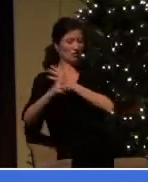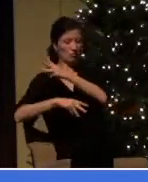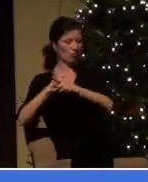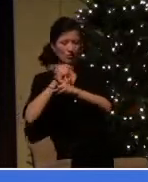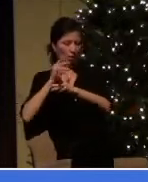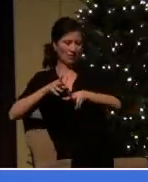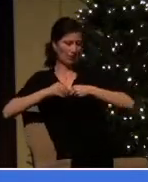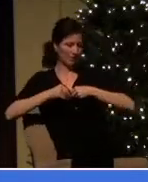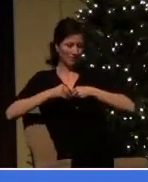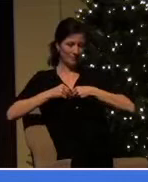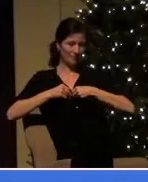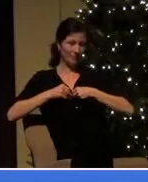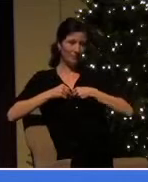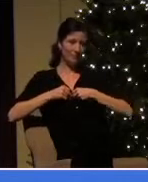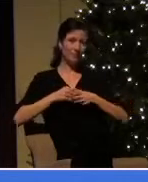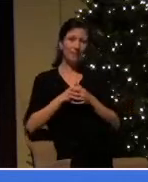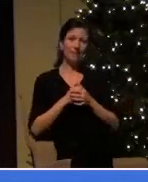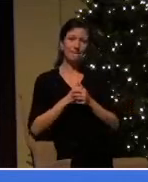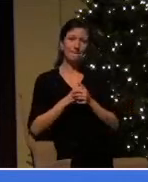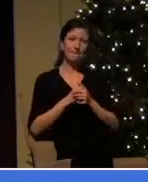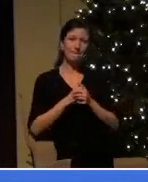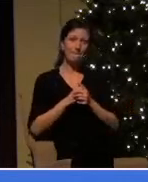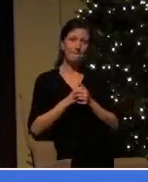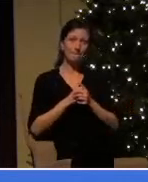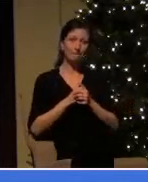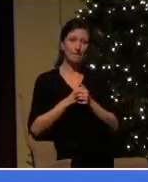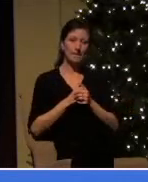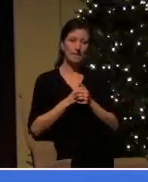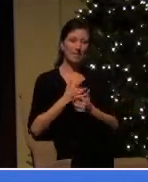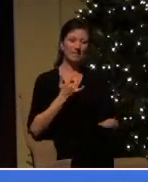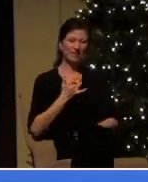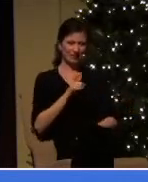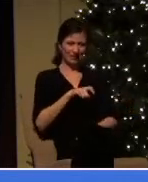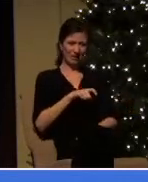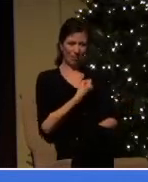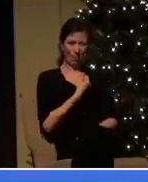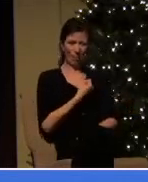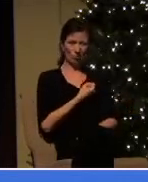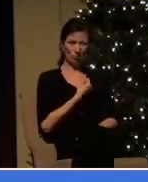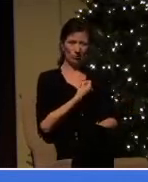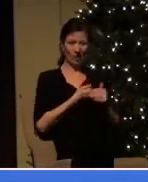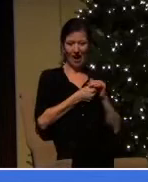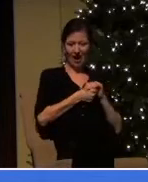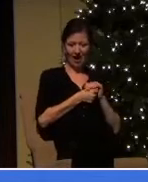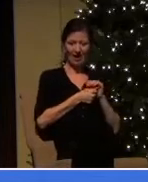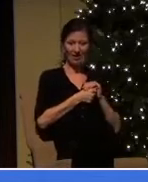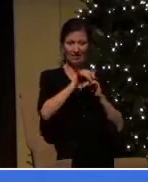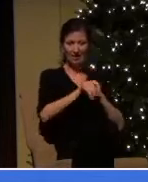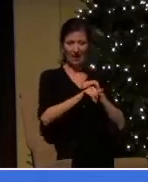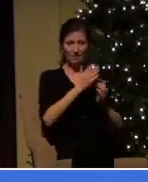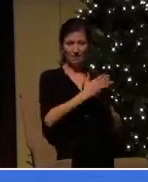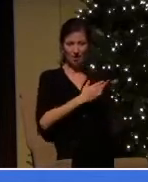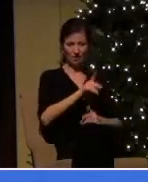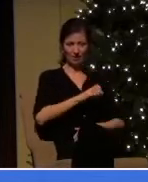And you discover that you've got to shut them down and you hide them. How many people